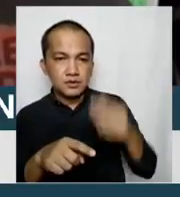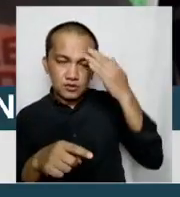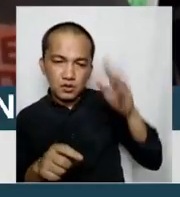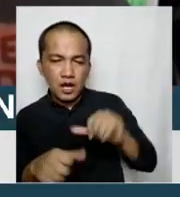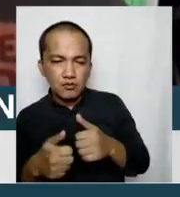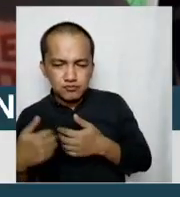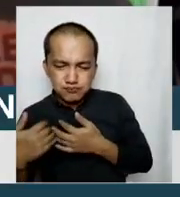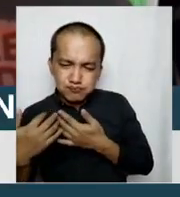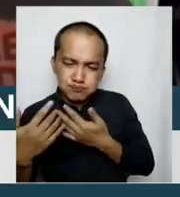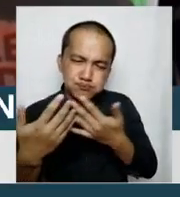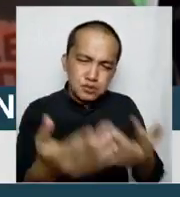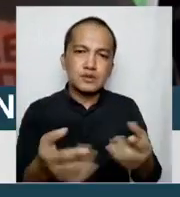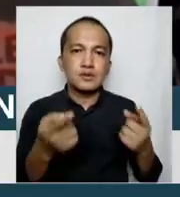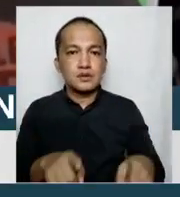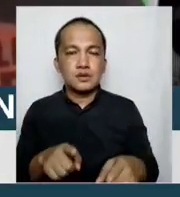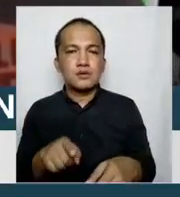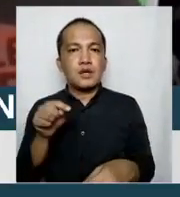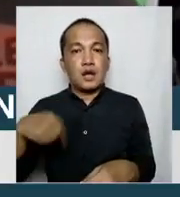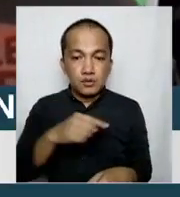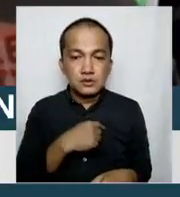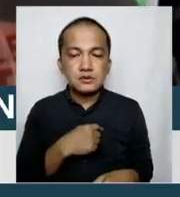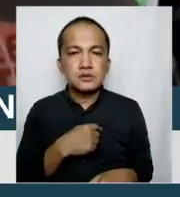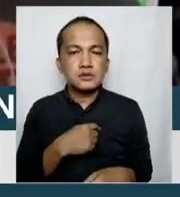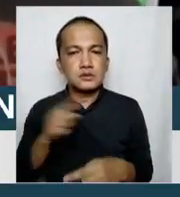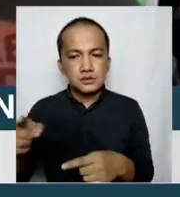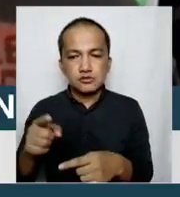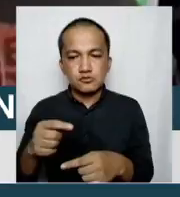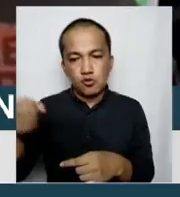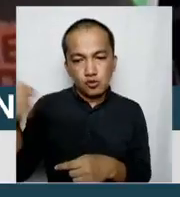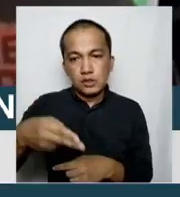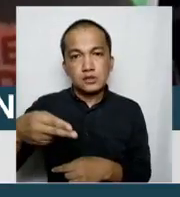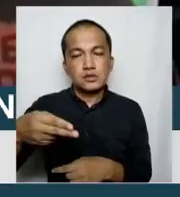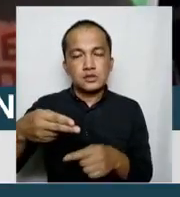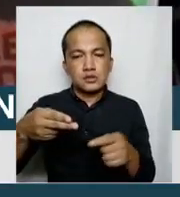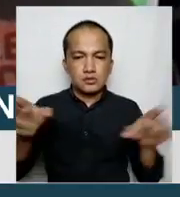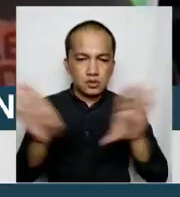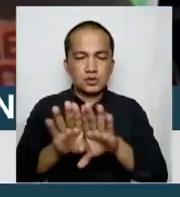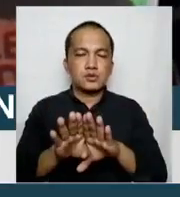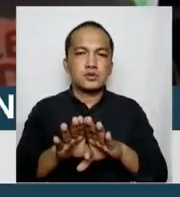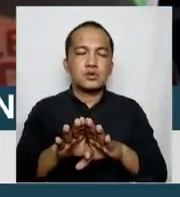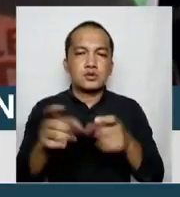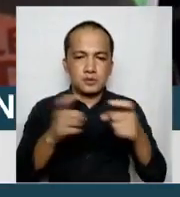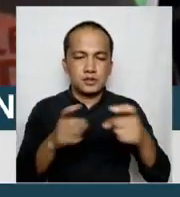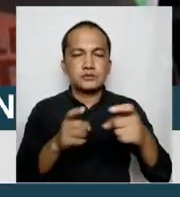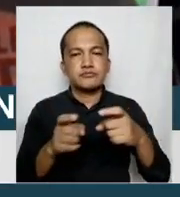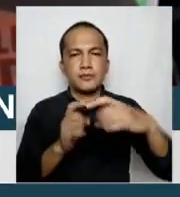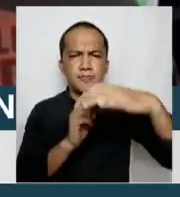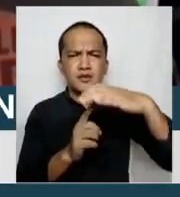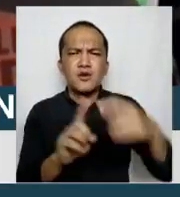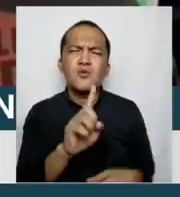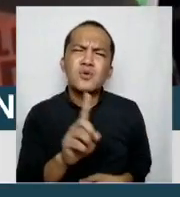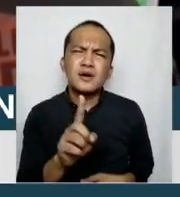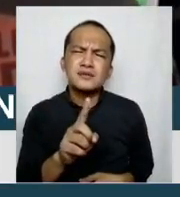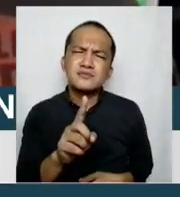going to be going. Mm-hmm. The order to cease operations for ABS-CBN, what does this entail